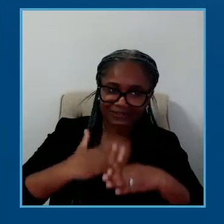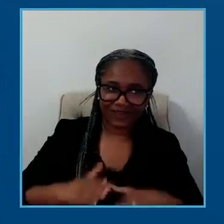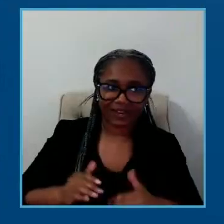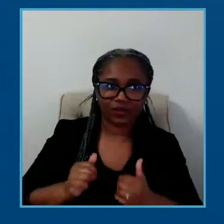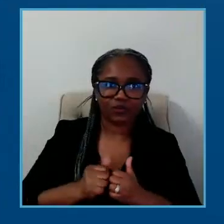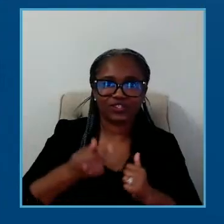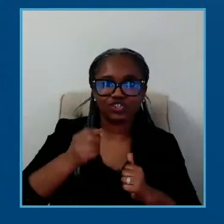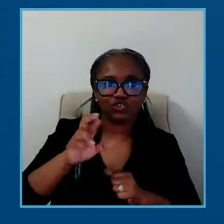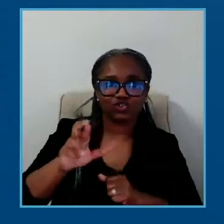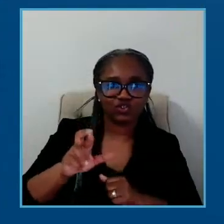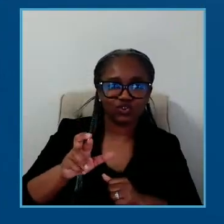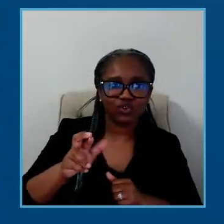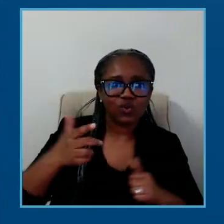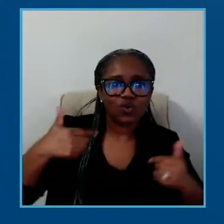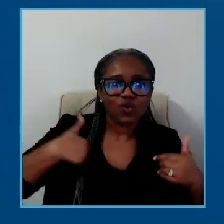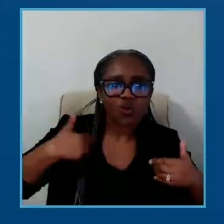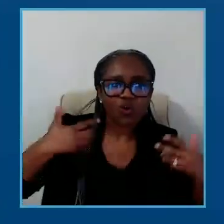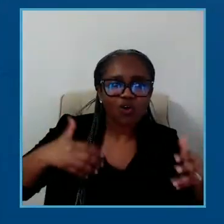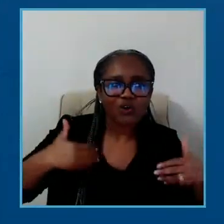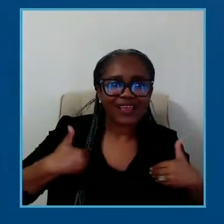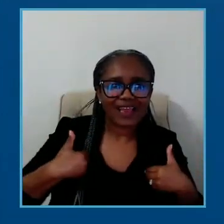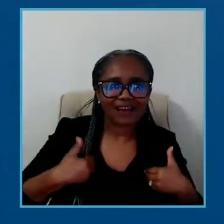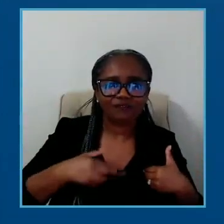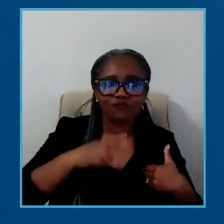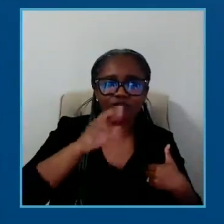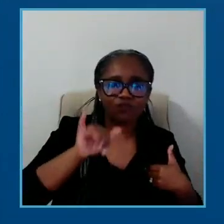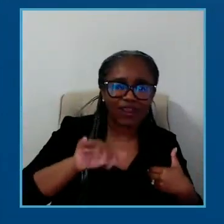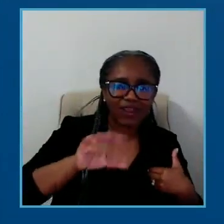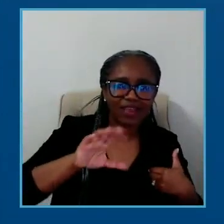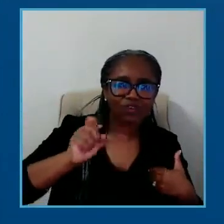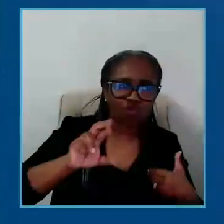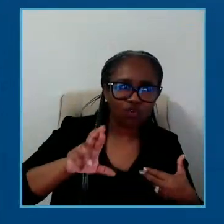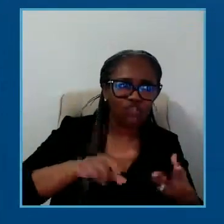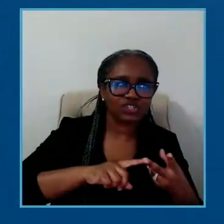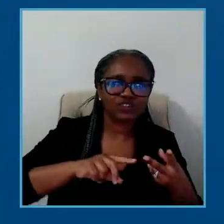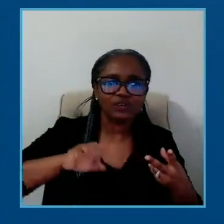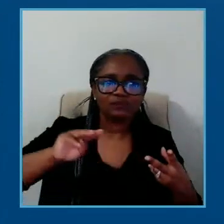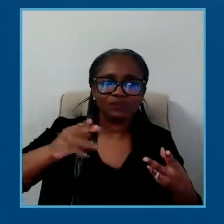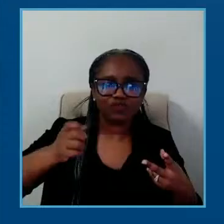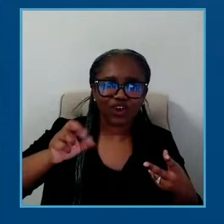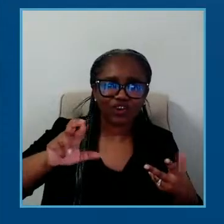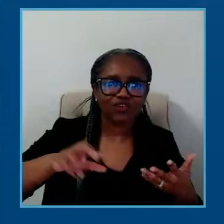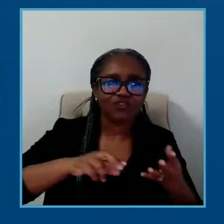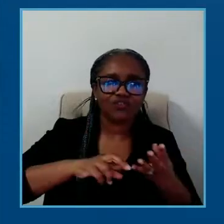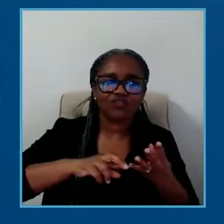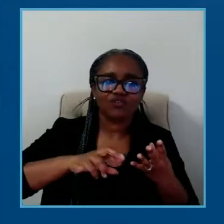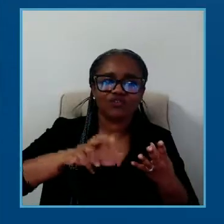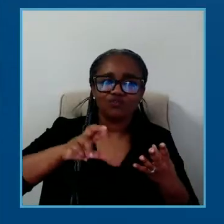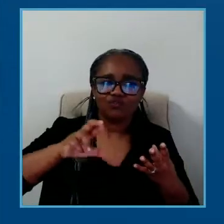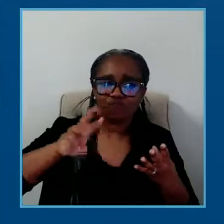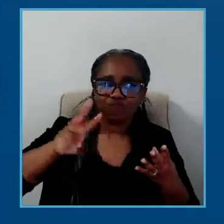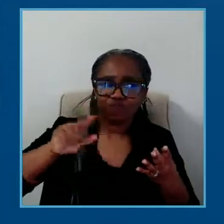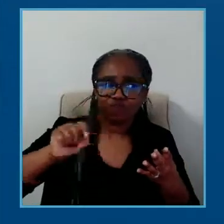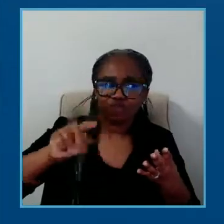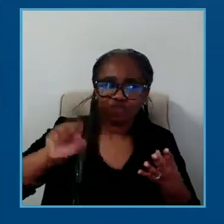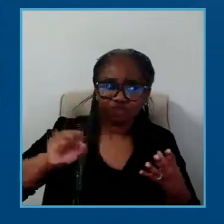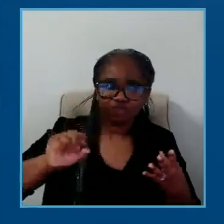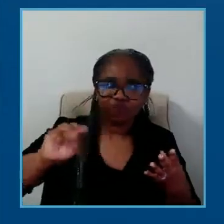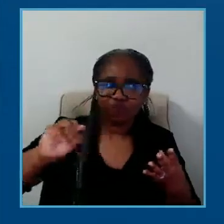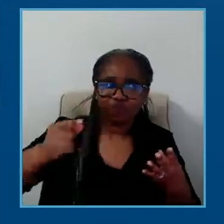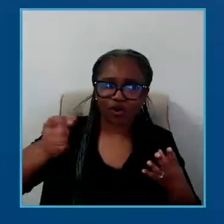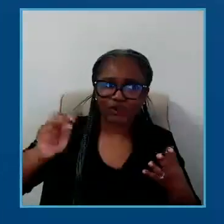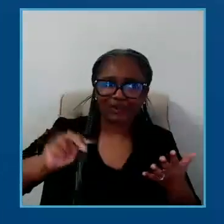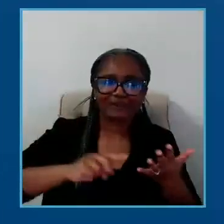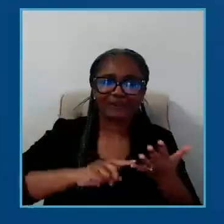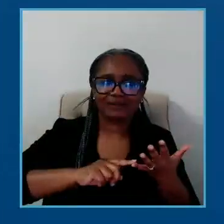gender, even if we agree with all the allegations proposed by the challenger, is by electing 2 men. There are only